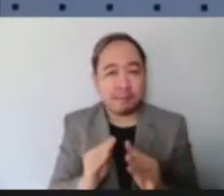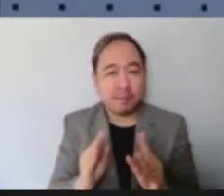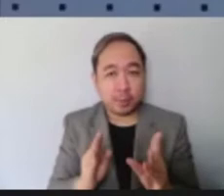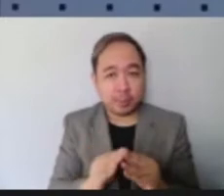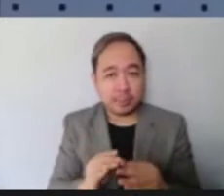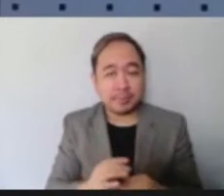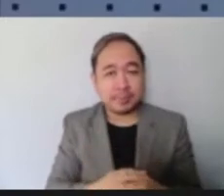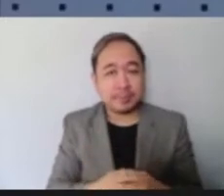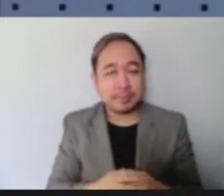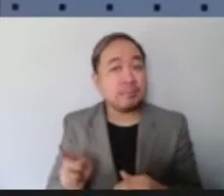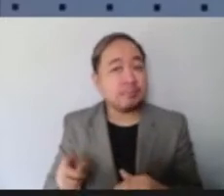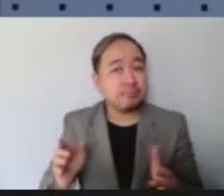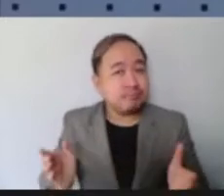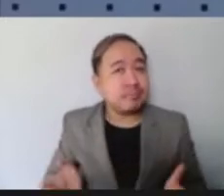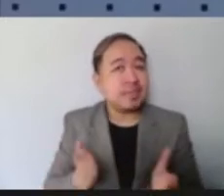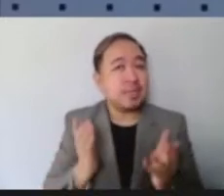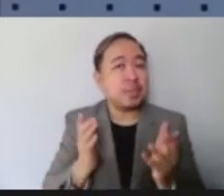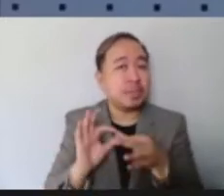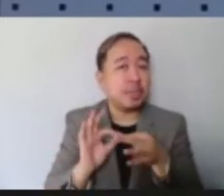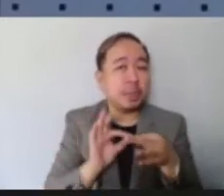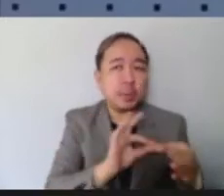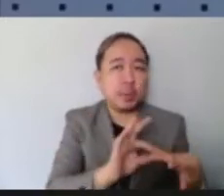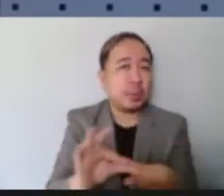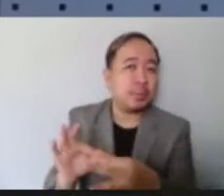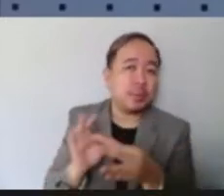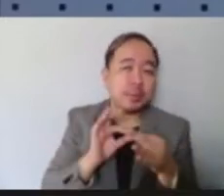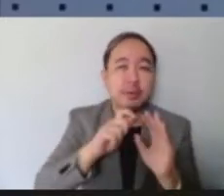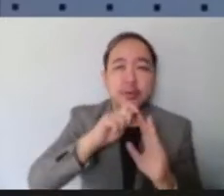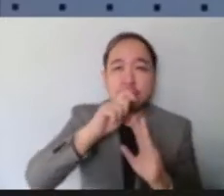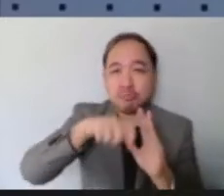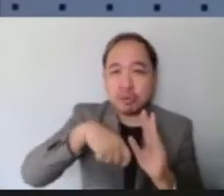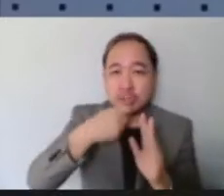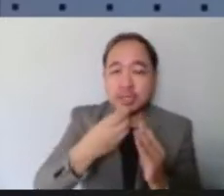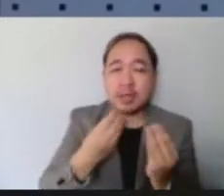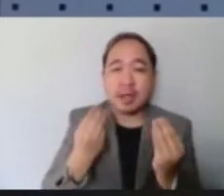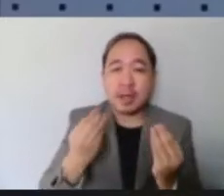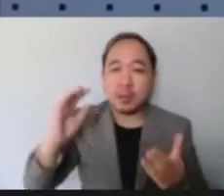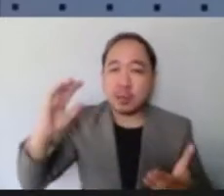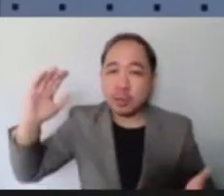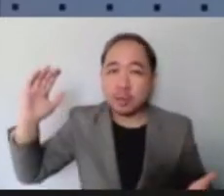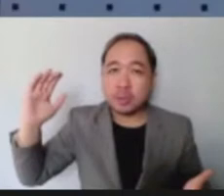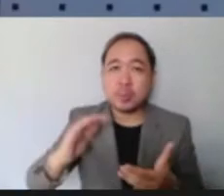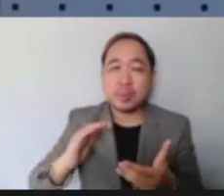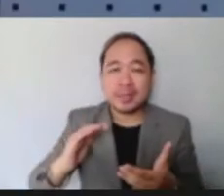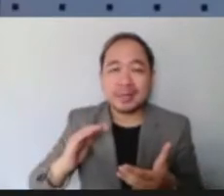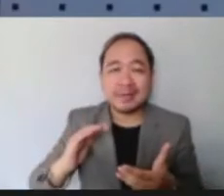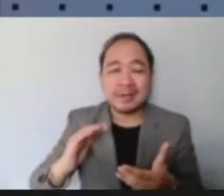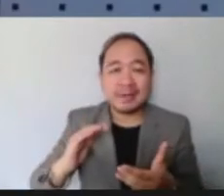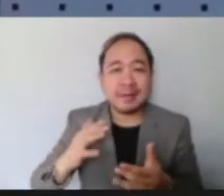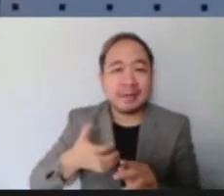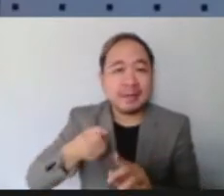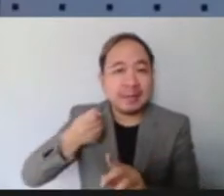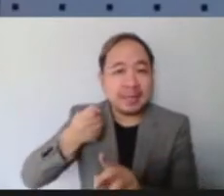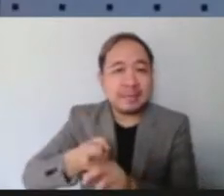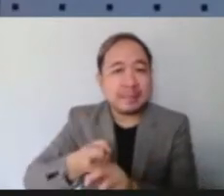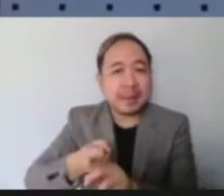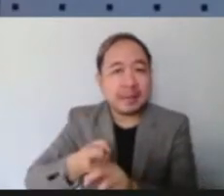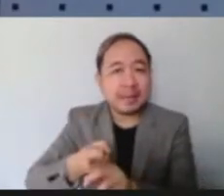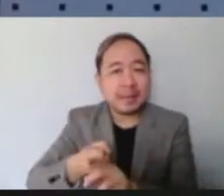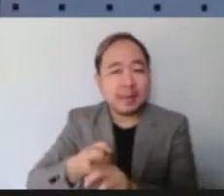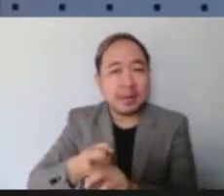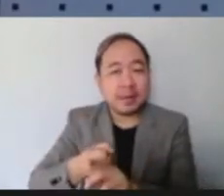even promoting Cooperative projects to reduce and prevent PSS dry ideas